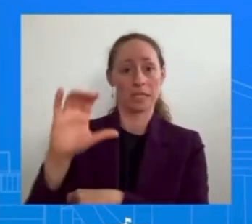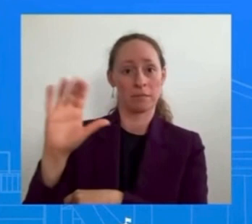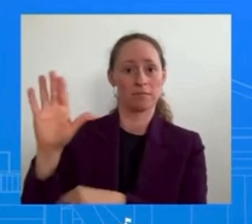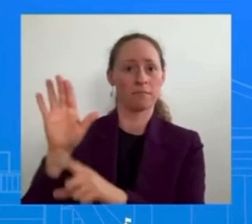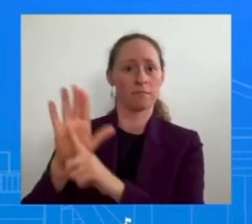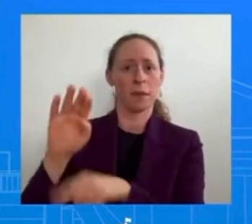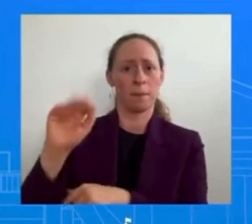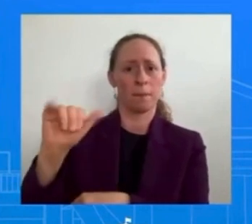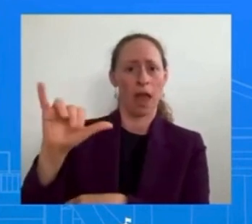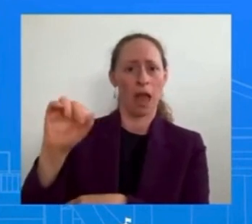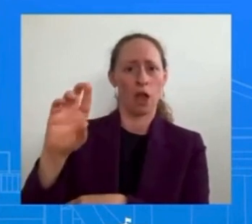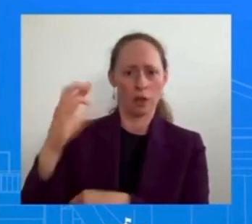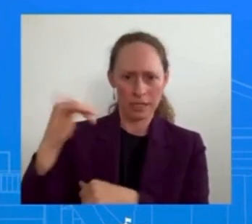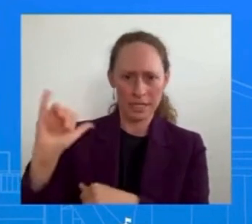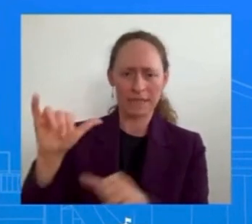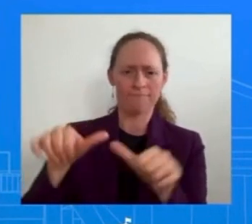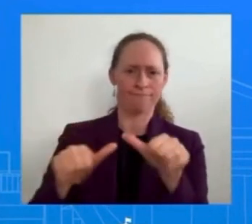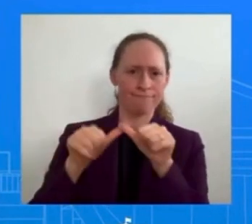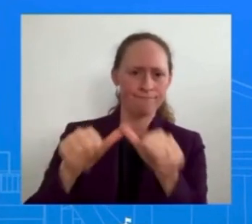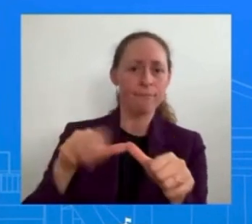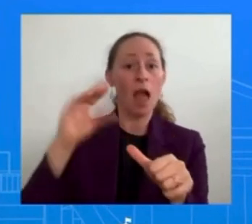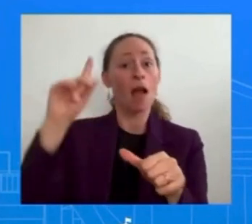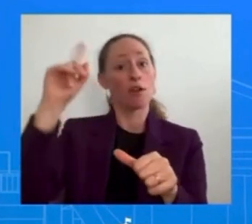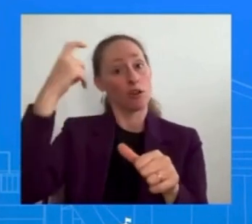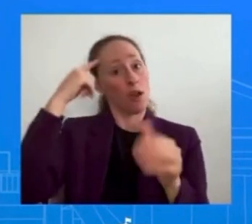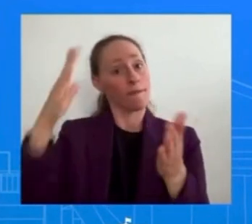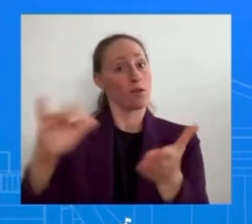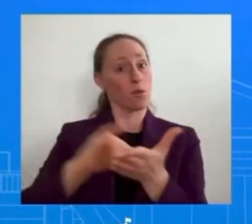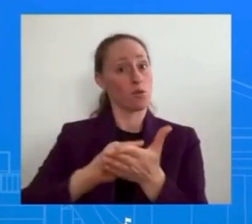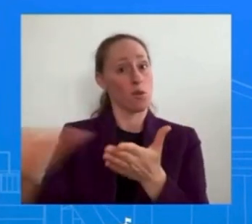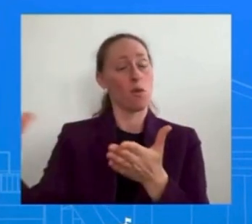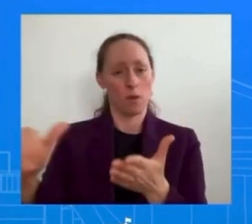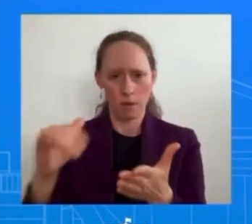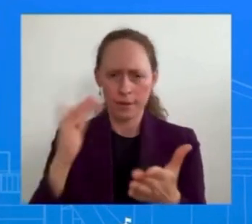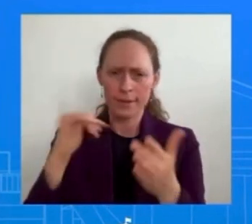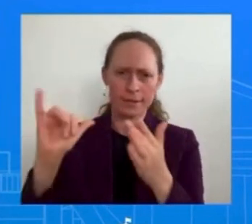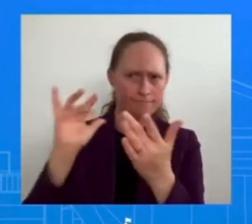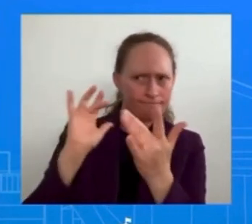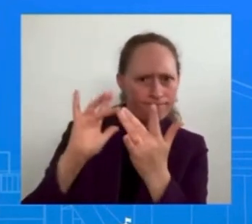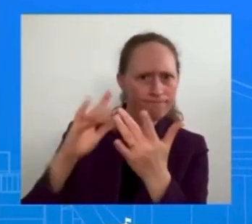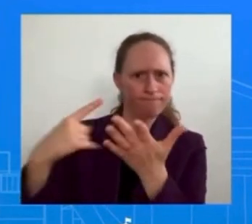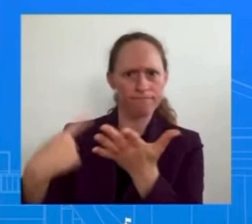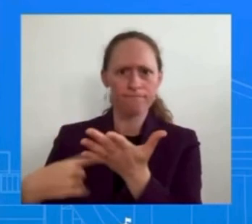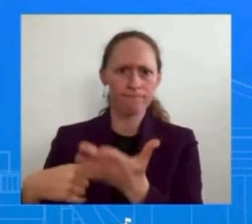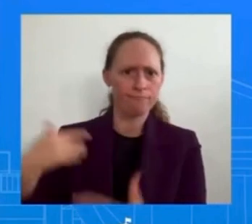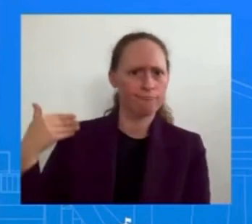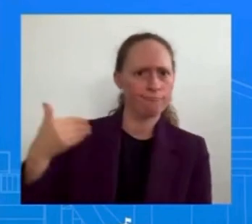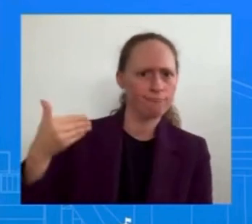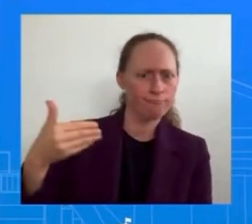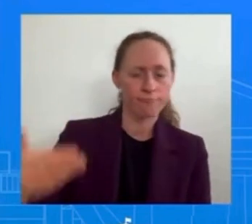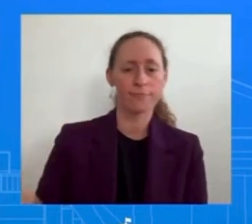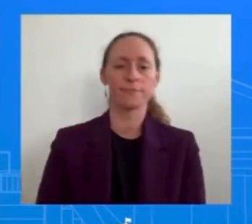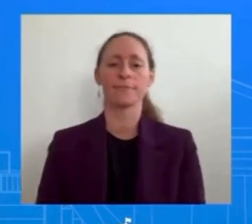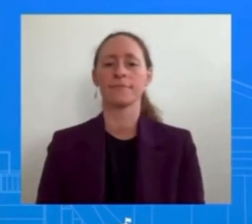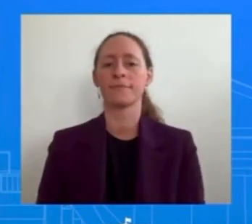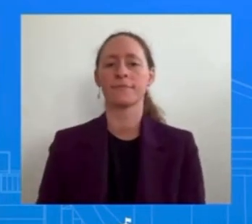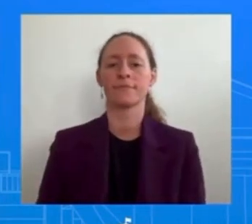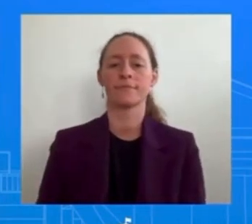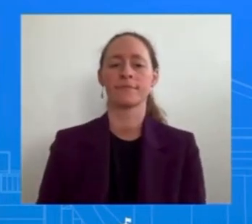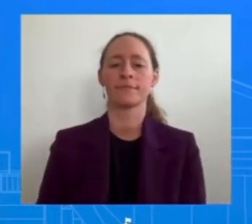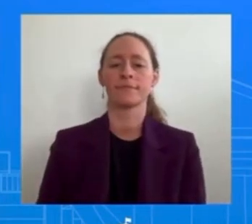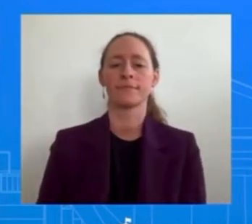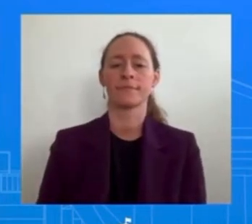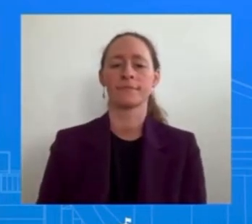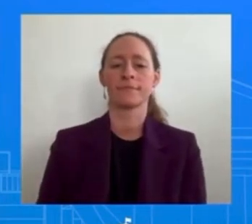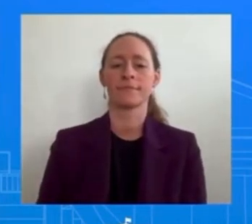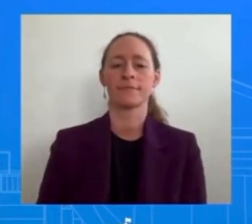to the president, Tom Perez, was in New York very recently to continue those close coordination, as you all know, with our state and city